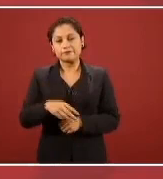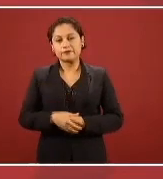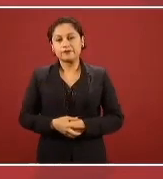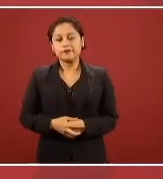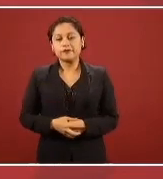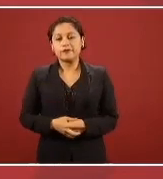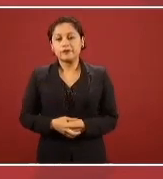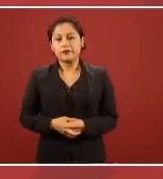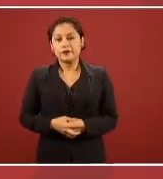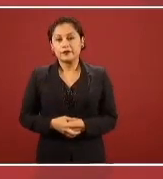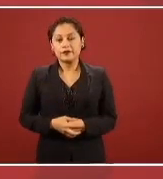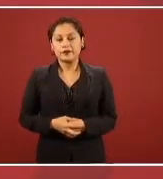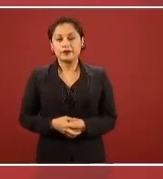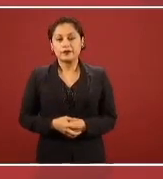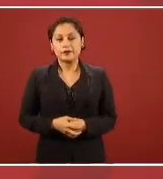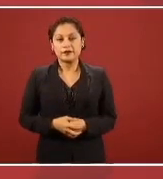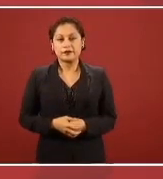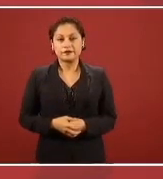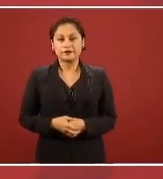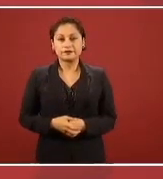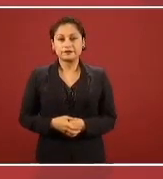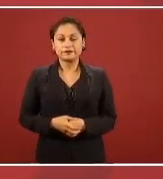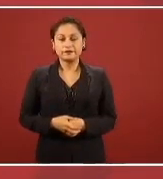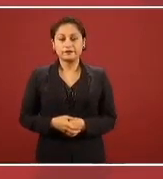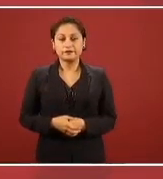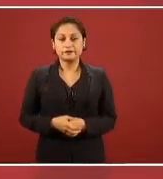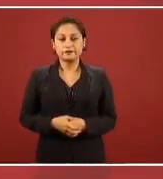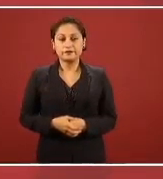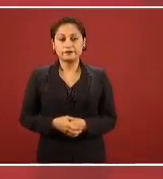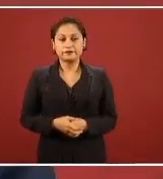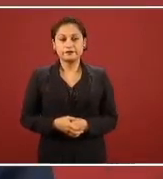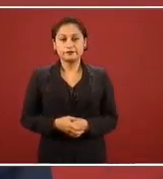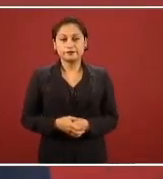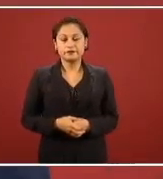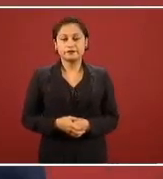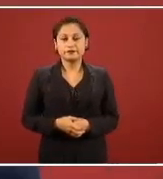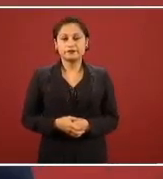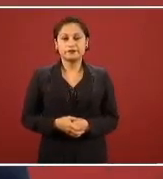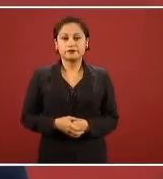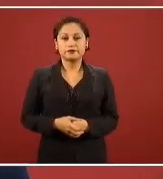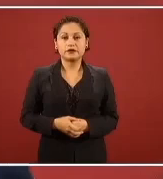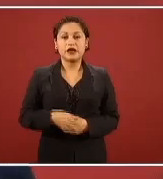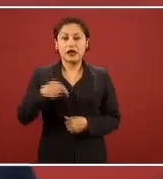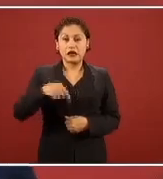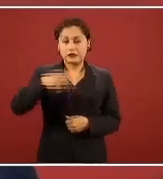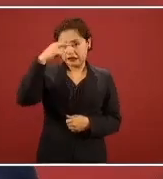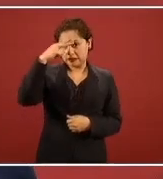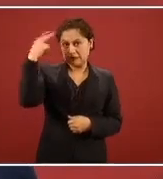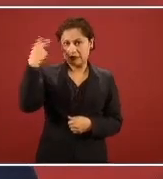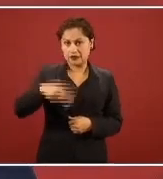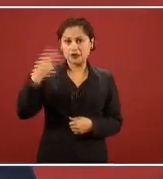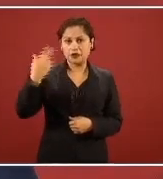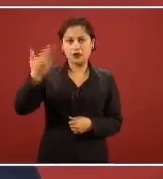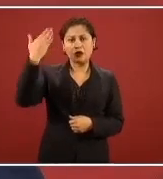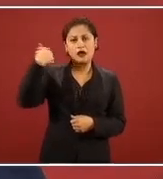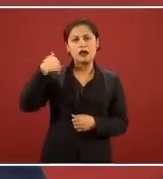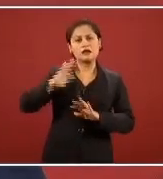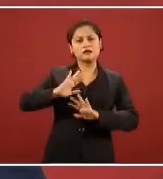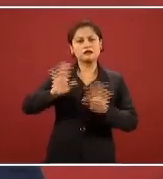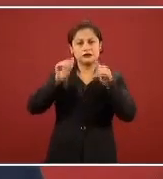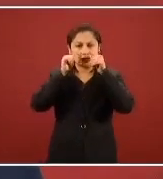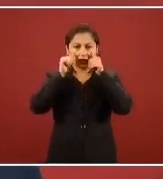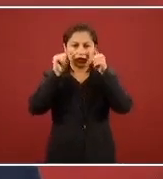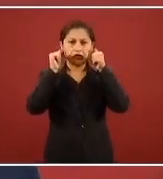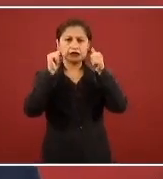other things, se decidió, we decided, desde el principio fortalecer, from the beginning, la economía popular,